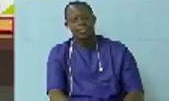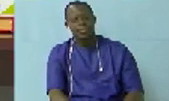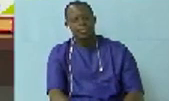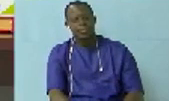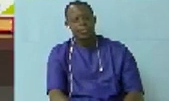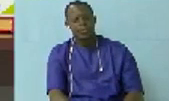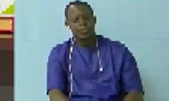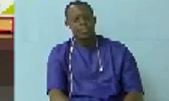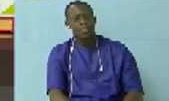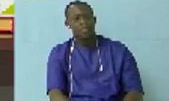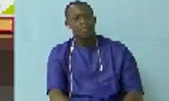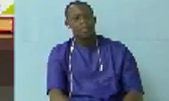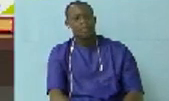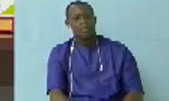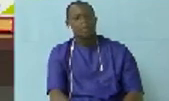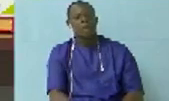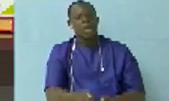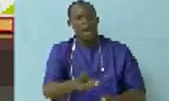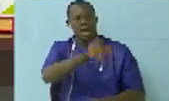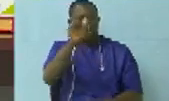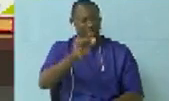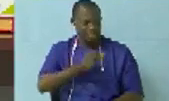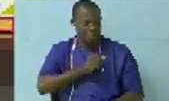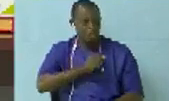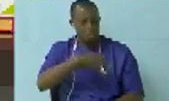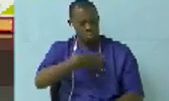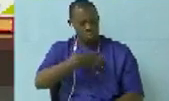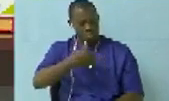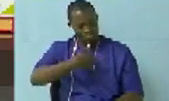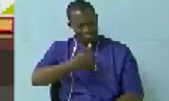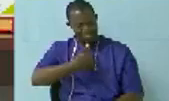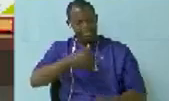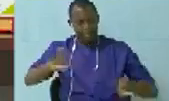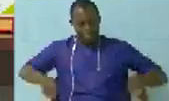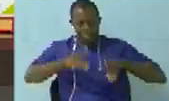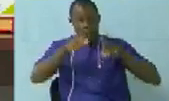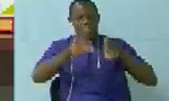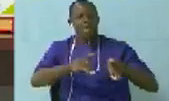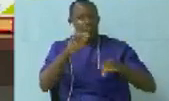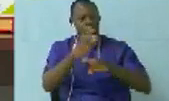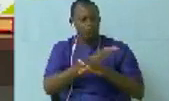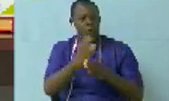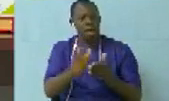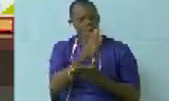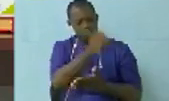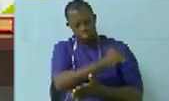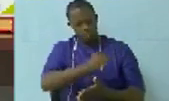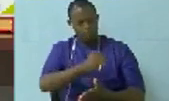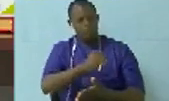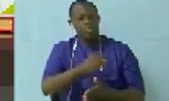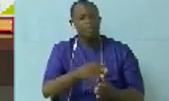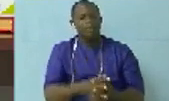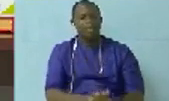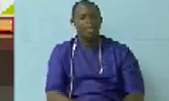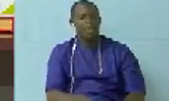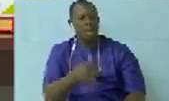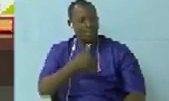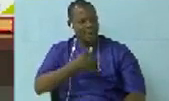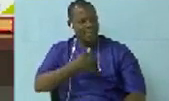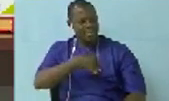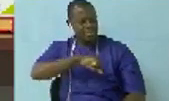And that he will want me to take part. I told